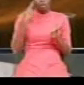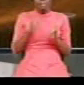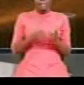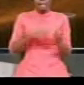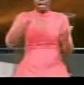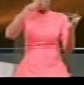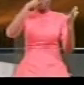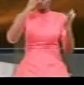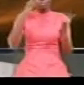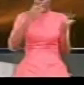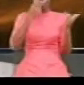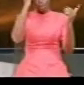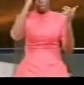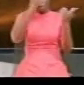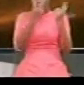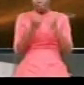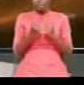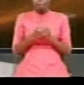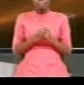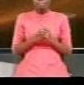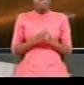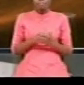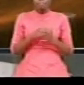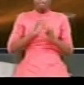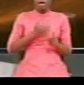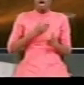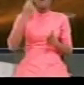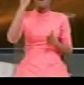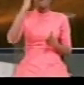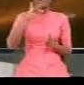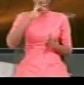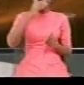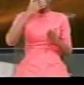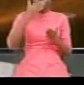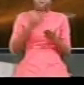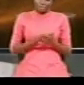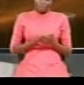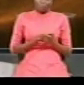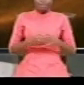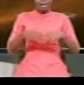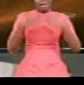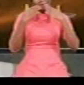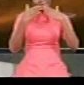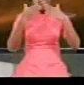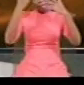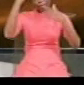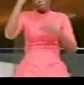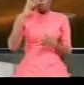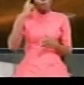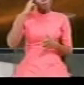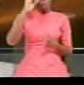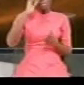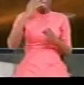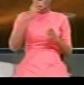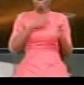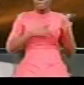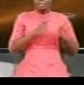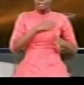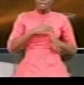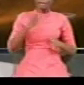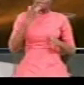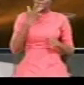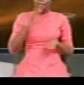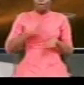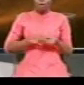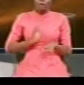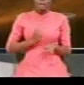expectation of His coming. Our God is good. We thank God for His mercy and His favor upon